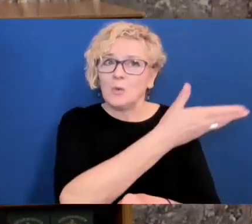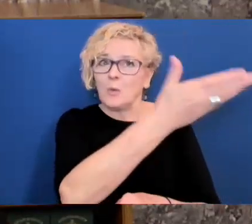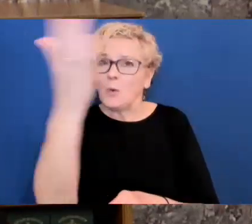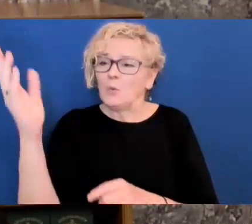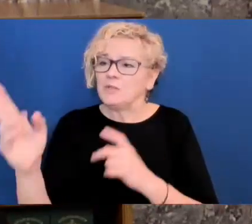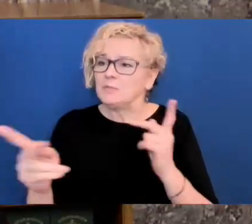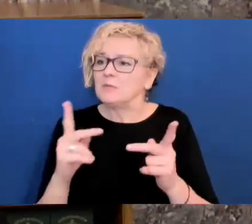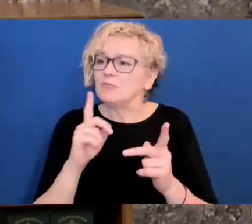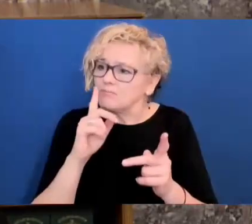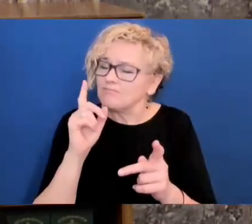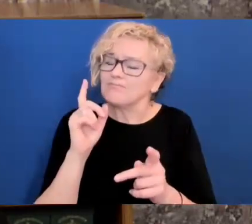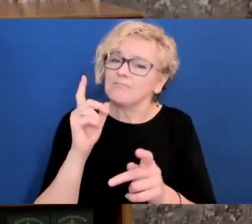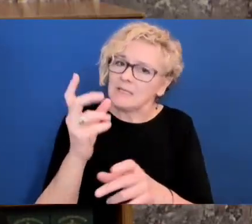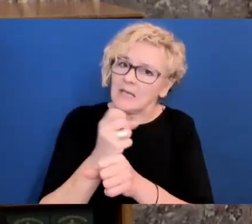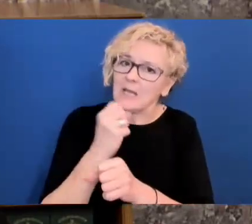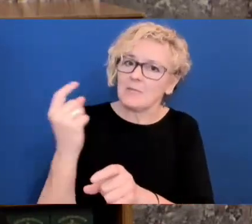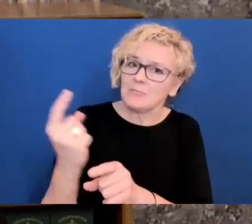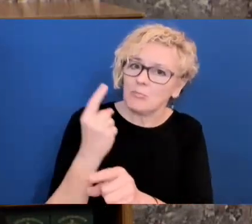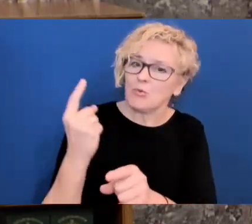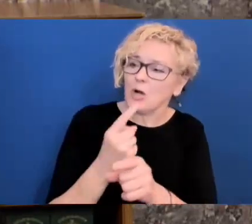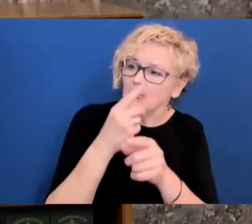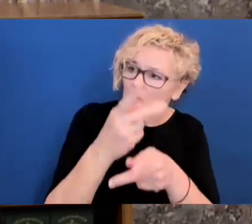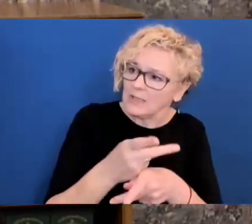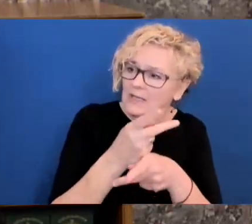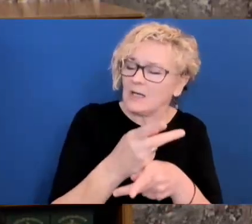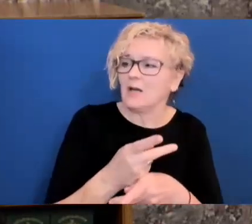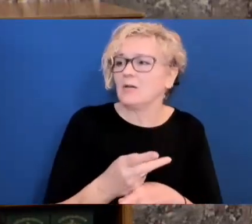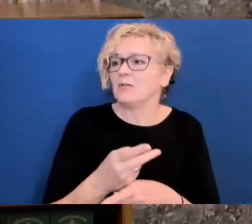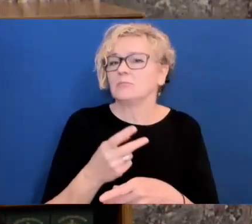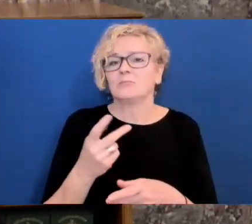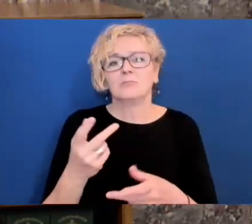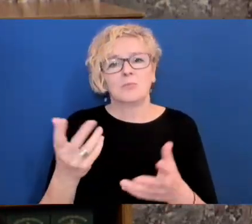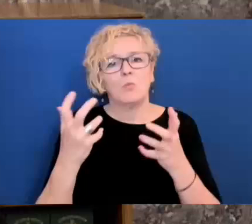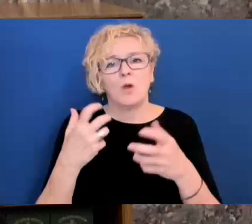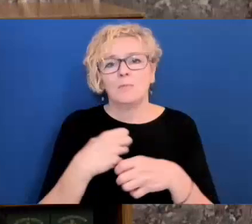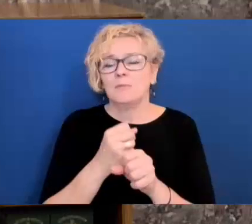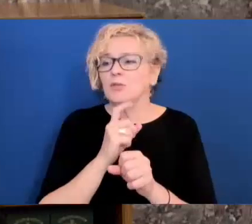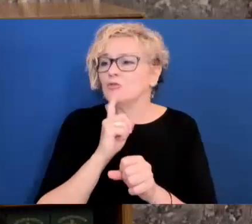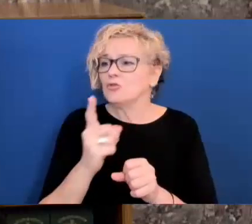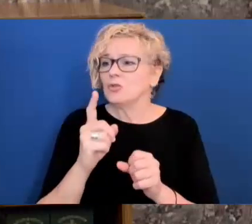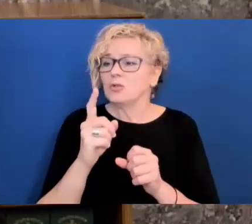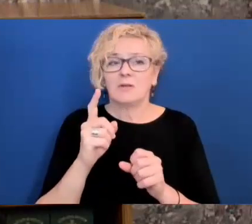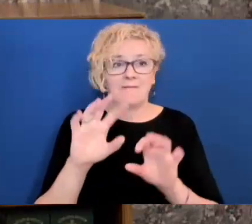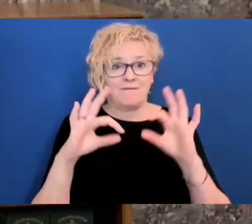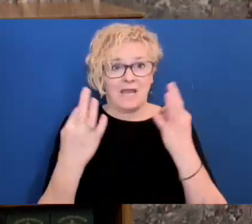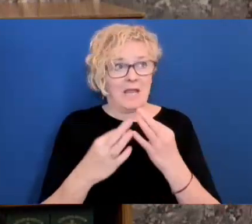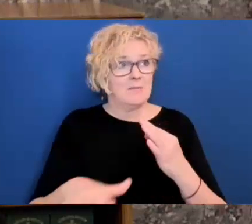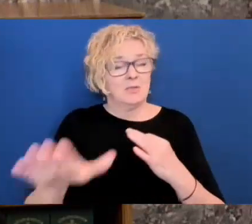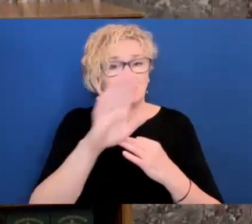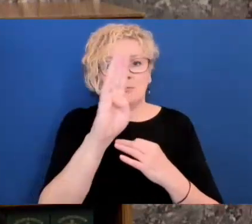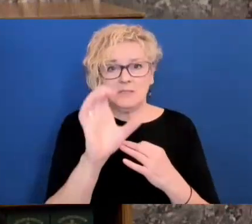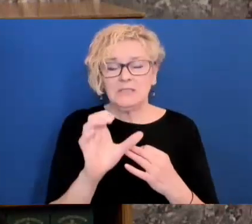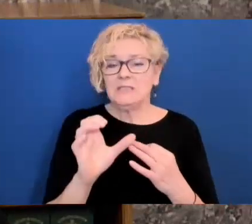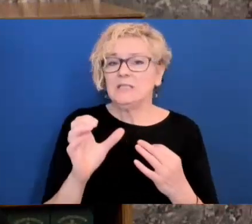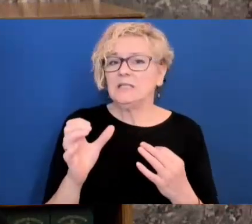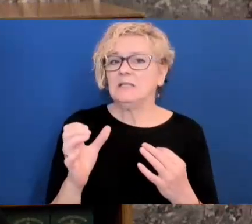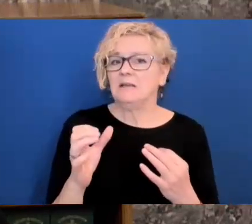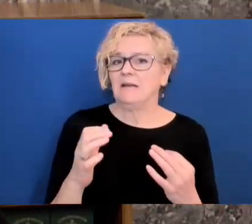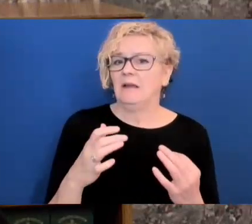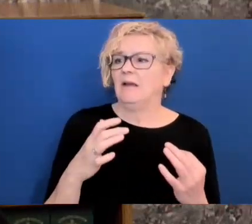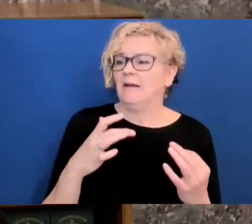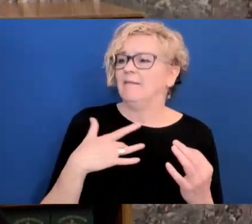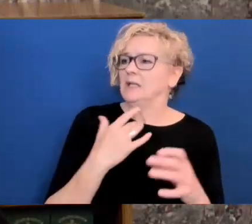assure the families in British Columbia the safety and ability to be able to